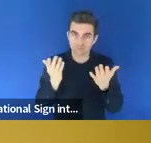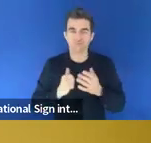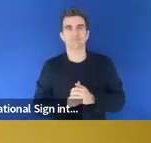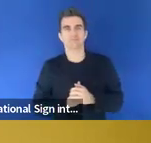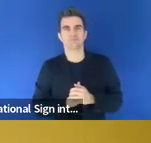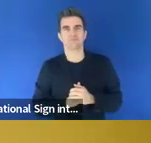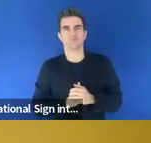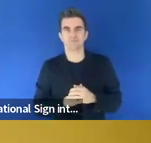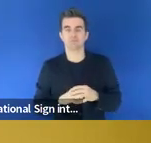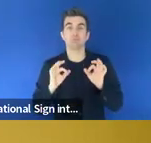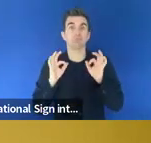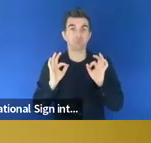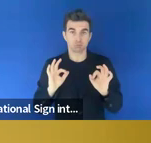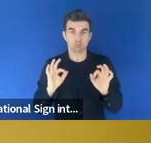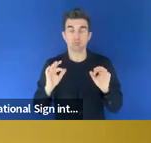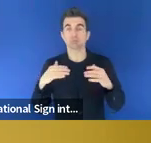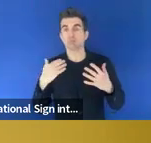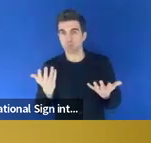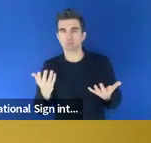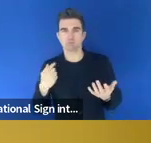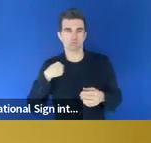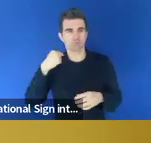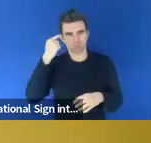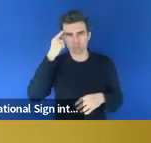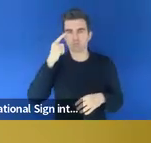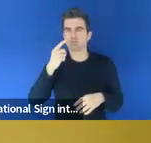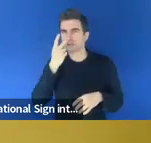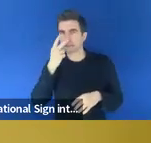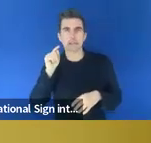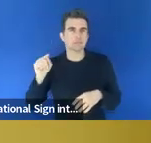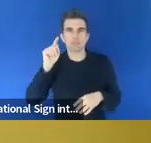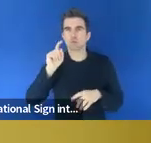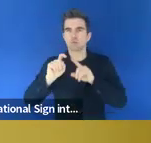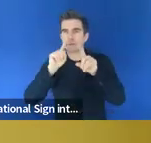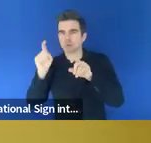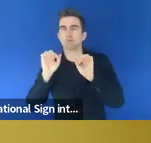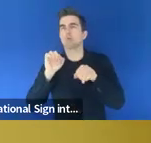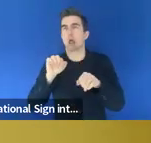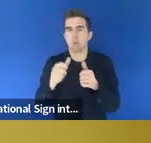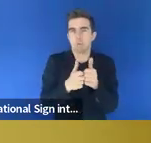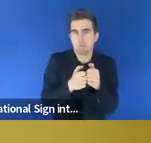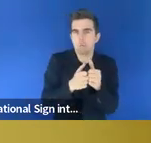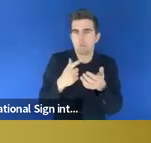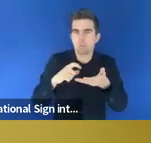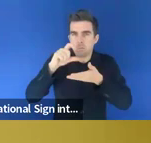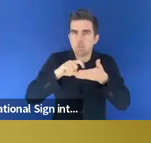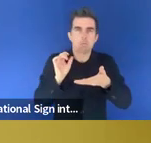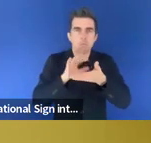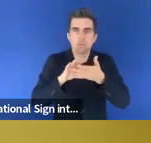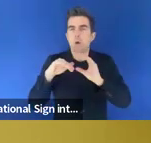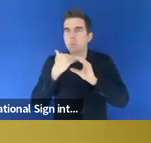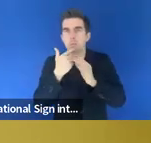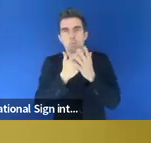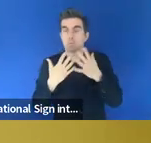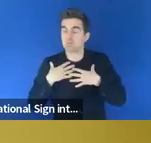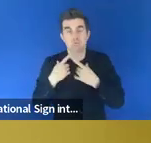All right. Well, we will take other questions online on social media as you find time and as you want to engage. Thank you so much for a great